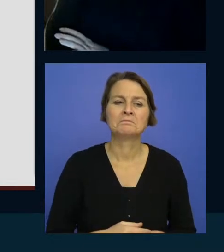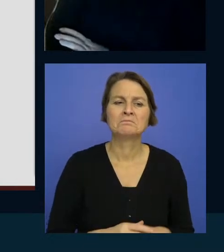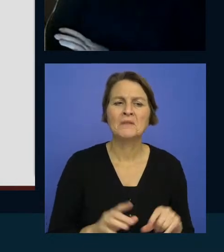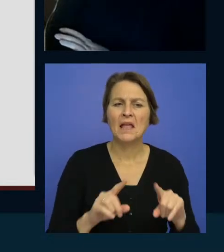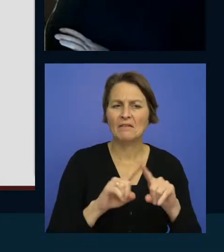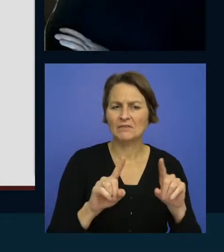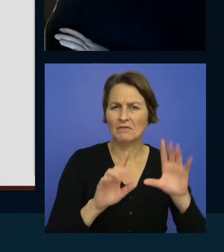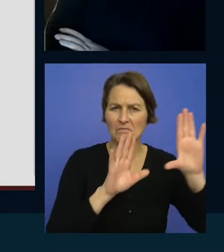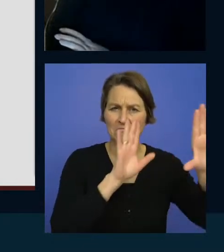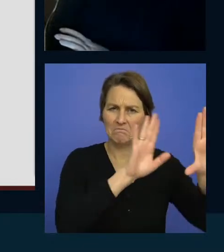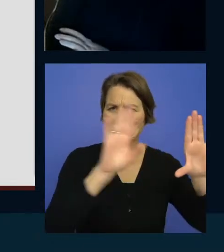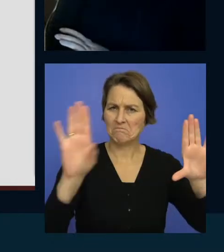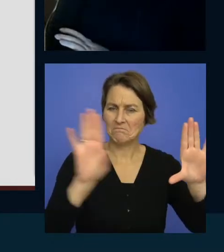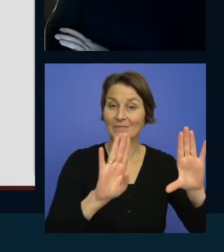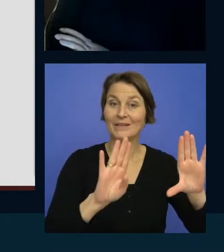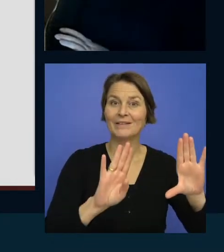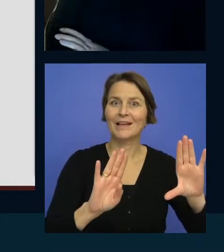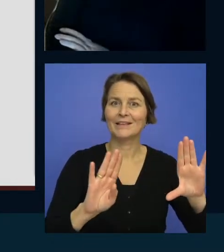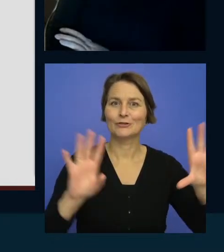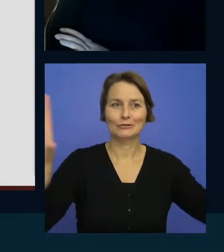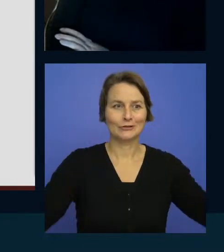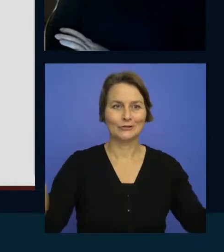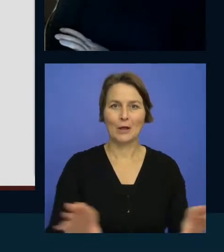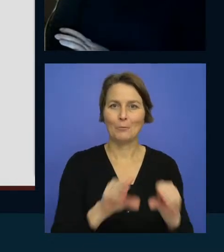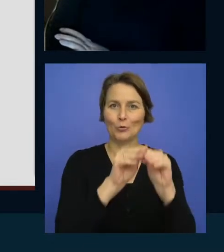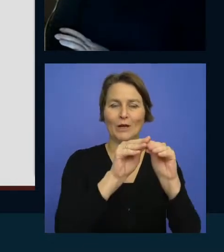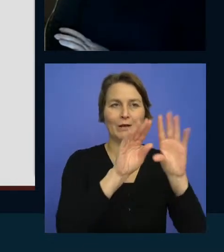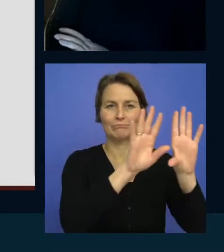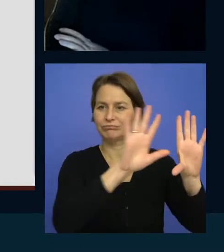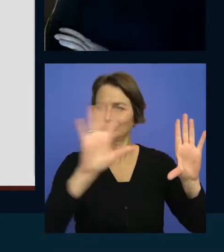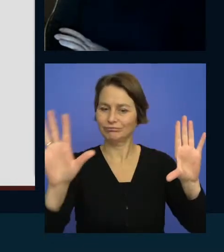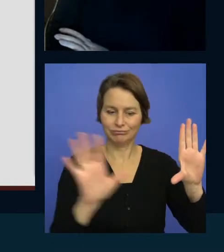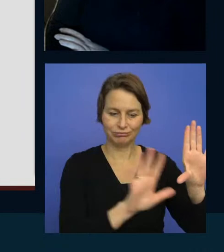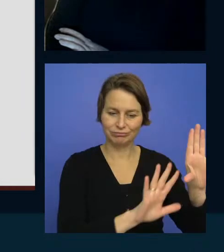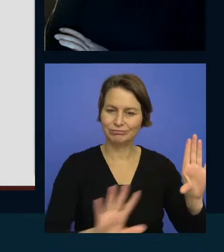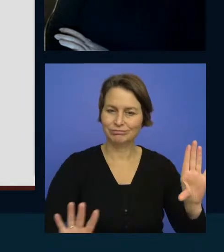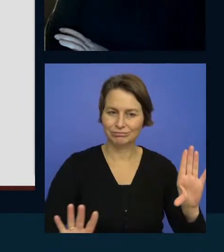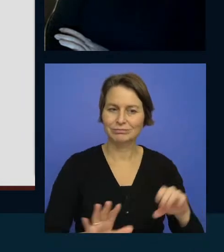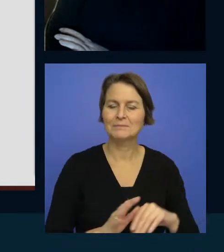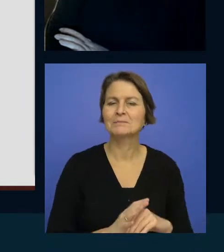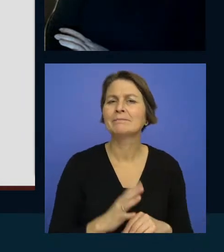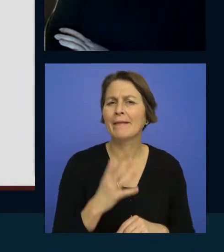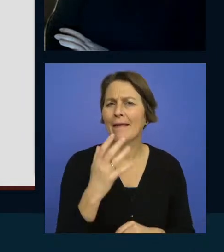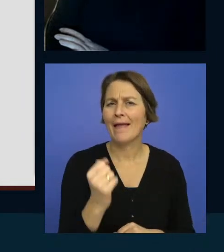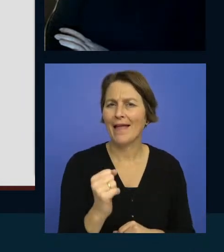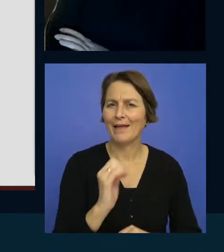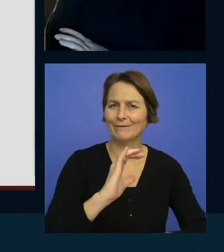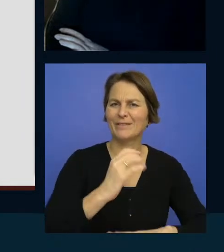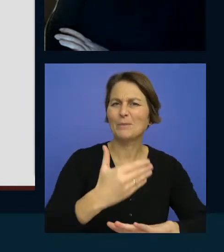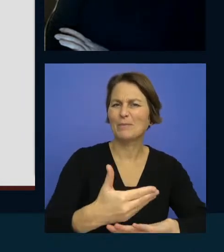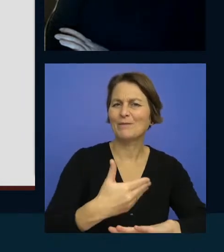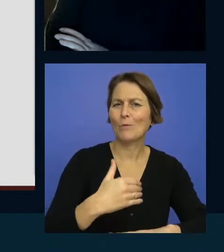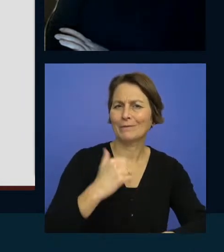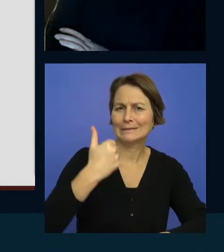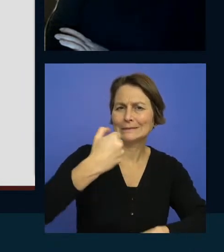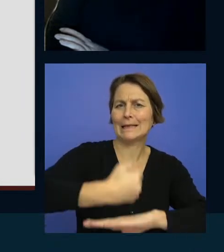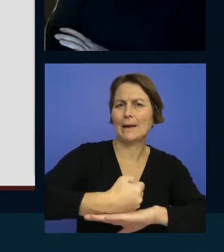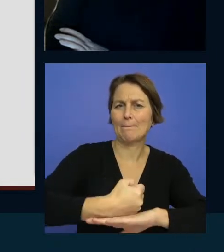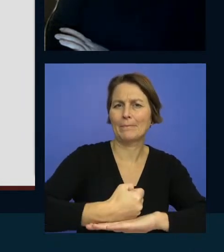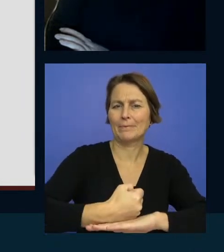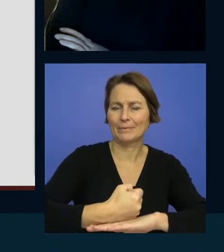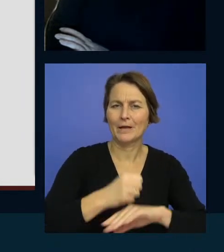this executive summary here, you can see that there are some good insights